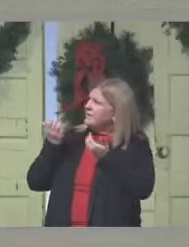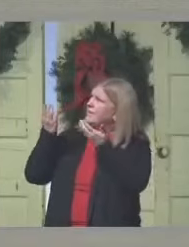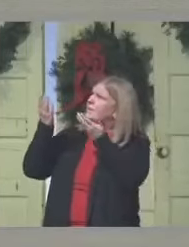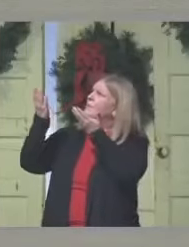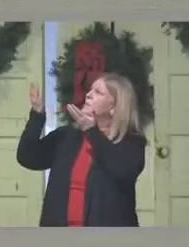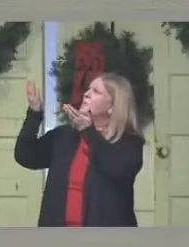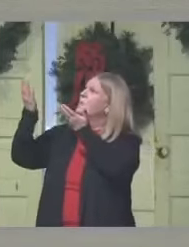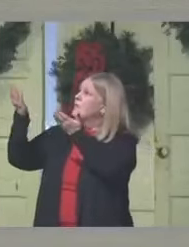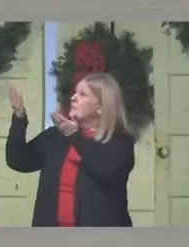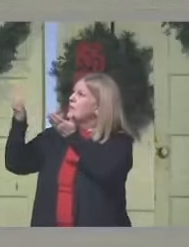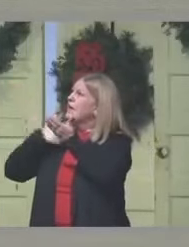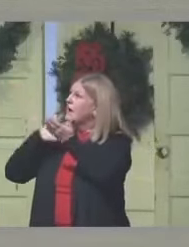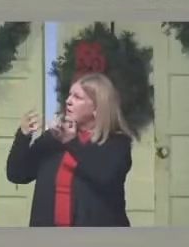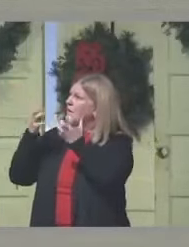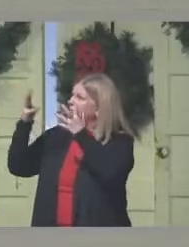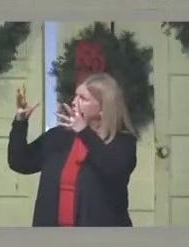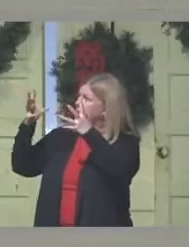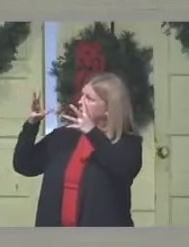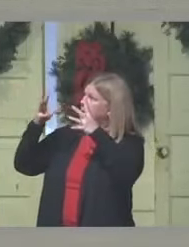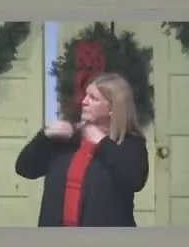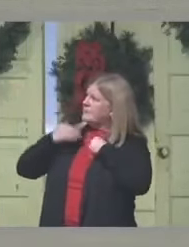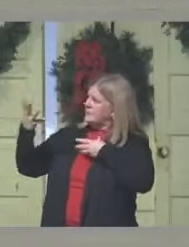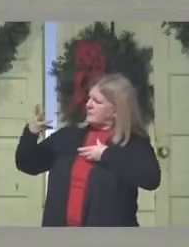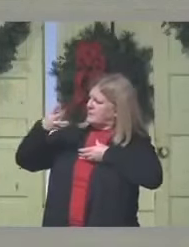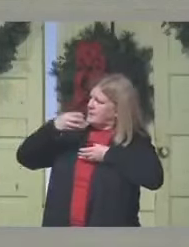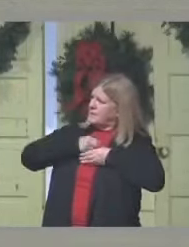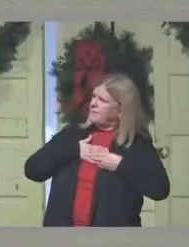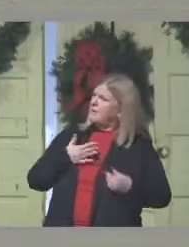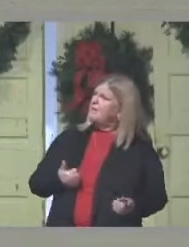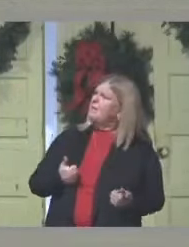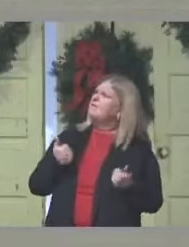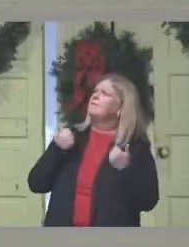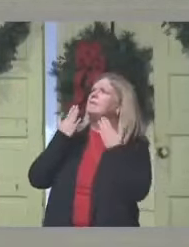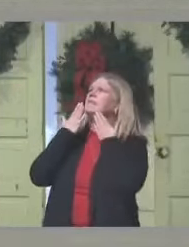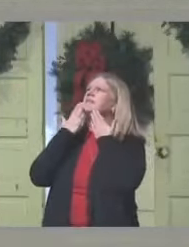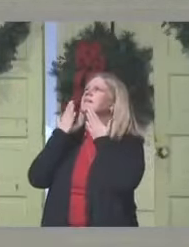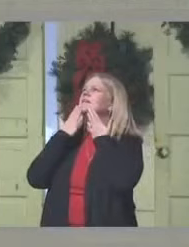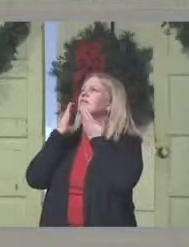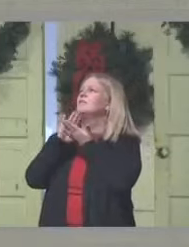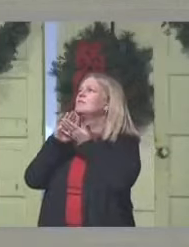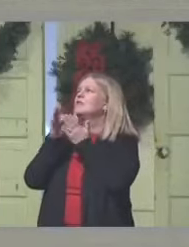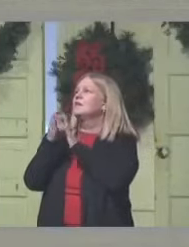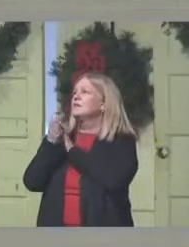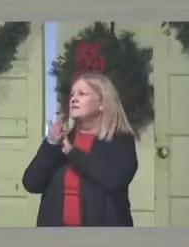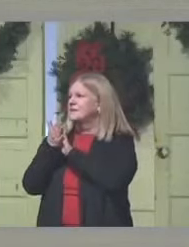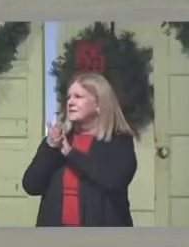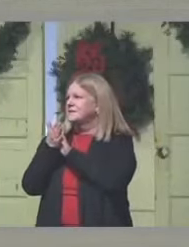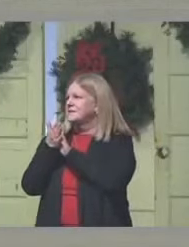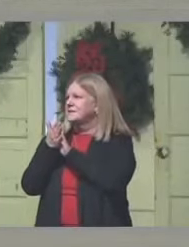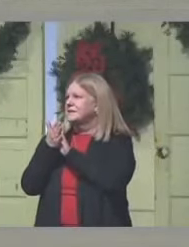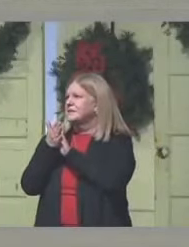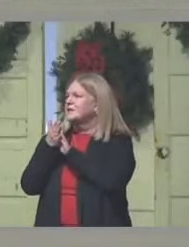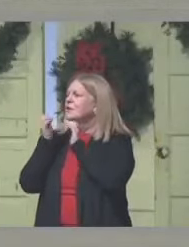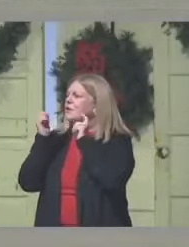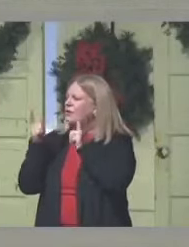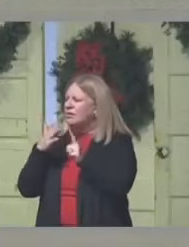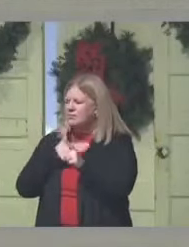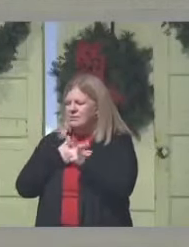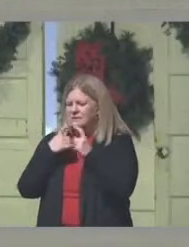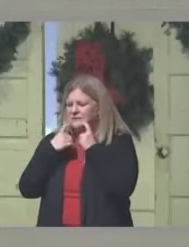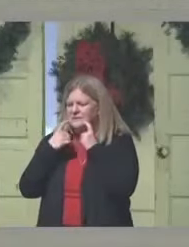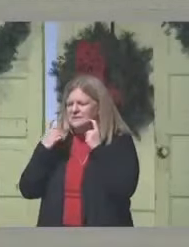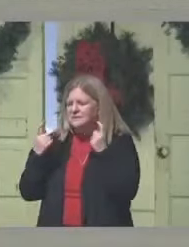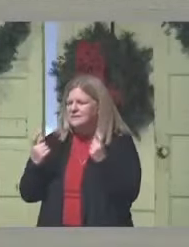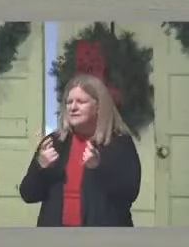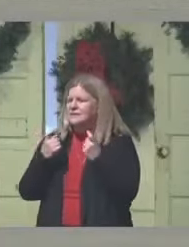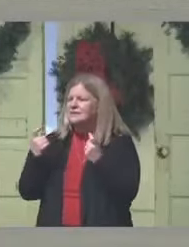to receive you into my life. Thank you for your forgiveness for all my sins and